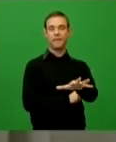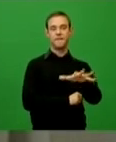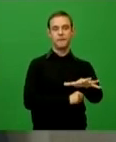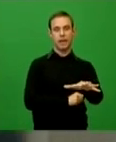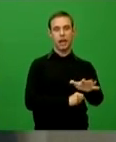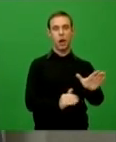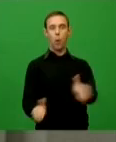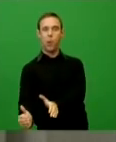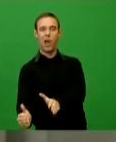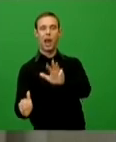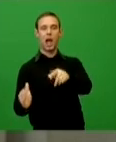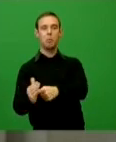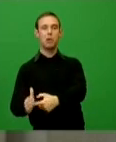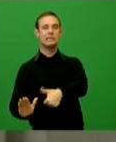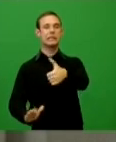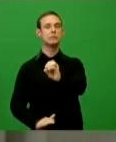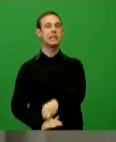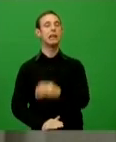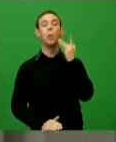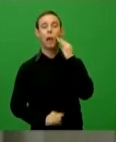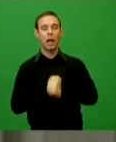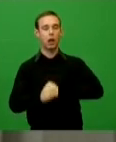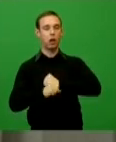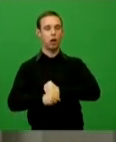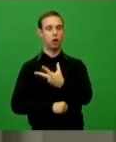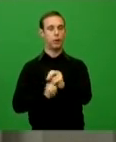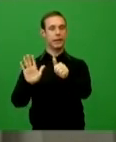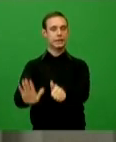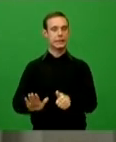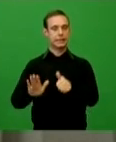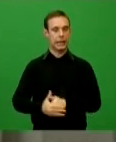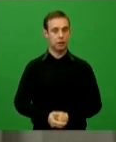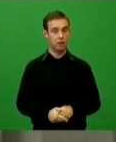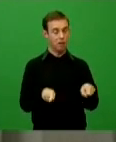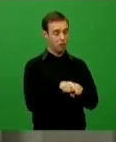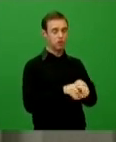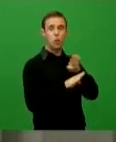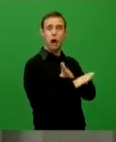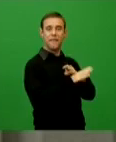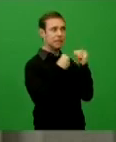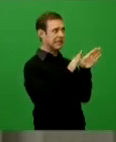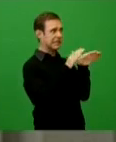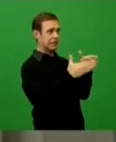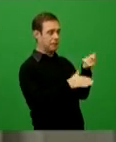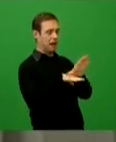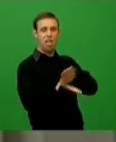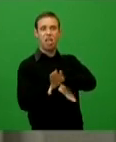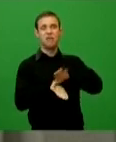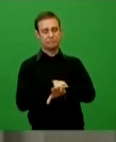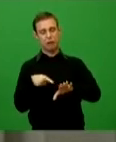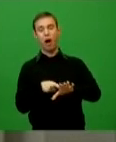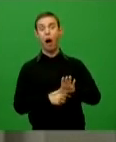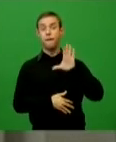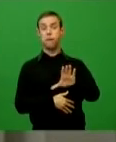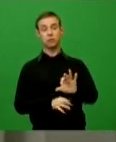in 2016. Private sector investment remains particularly weak, having contracted for